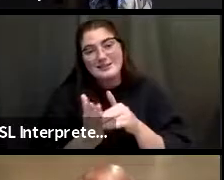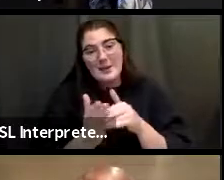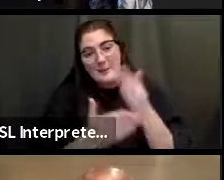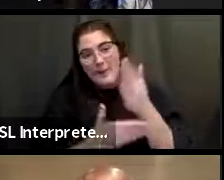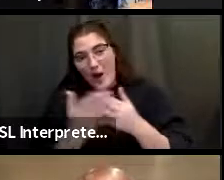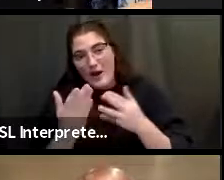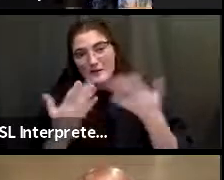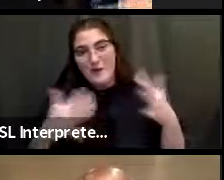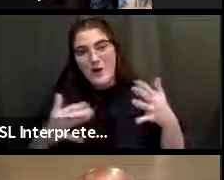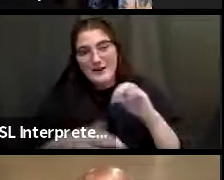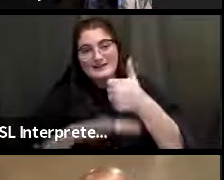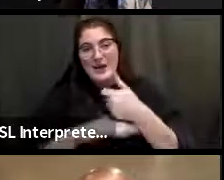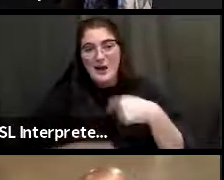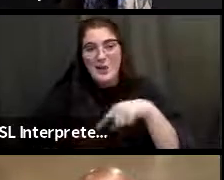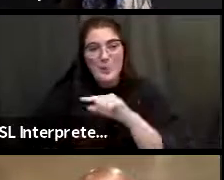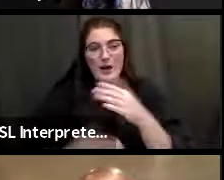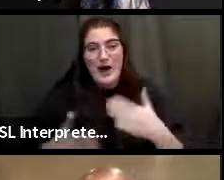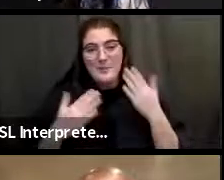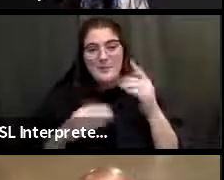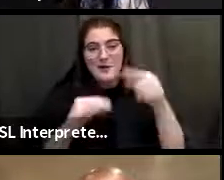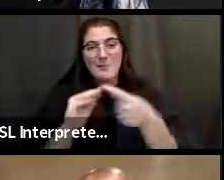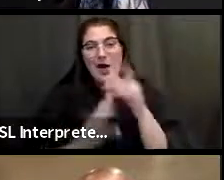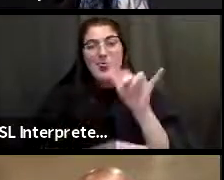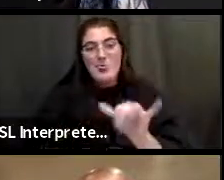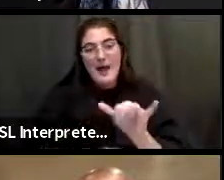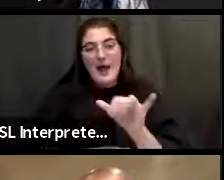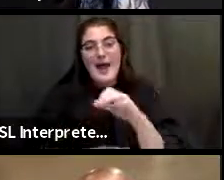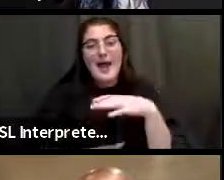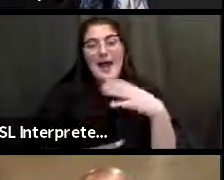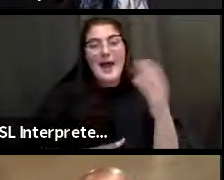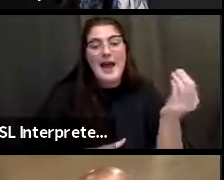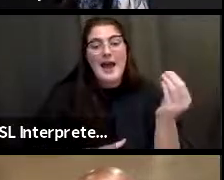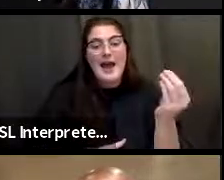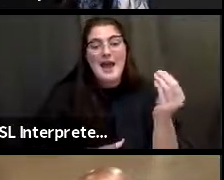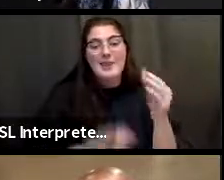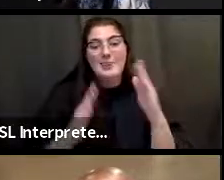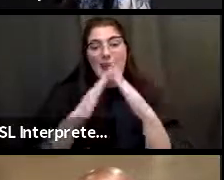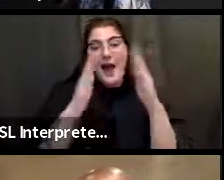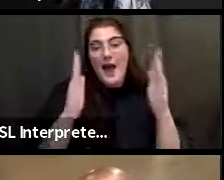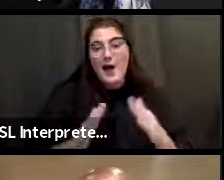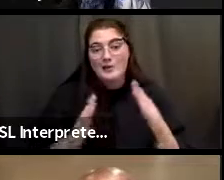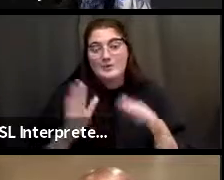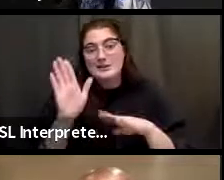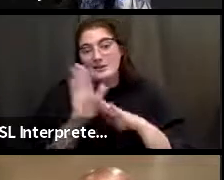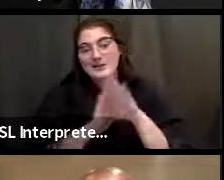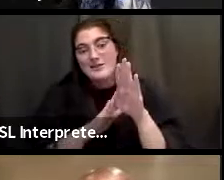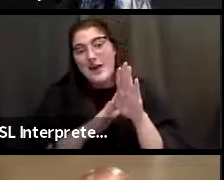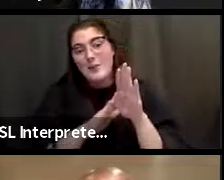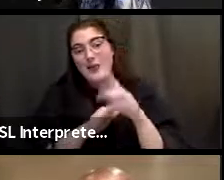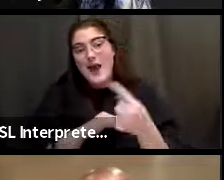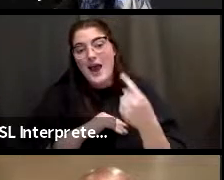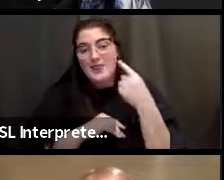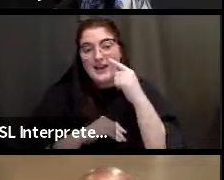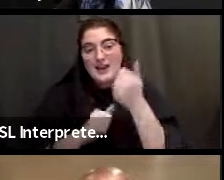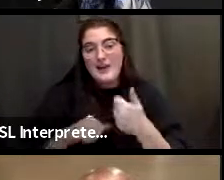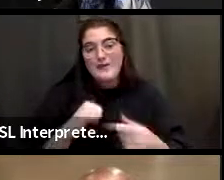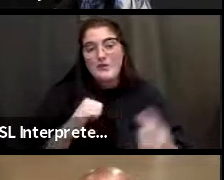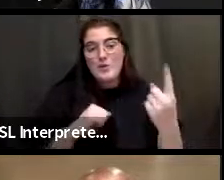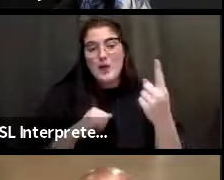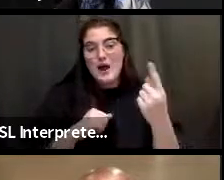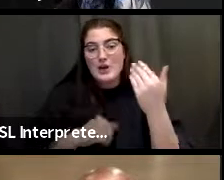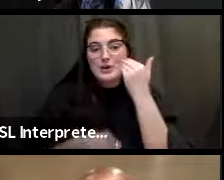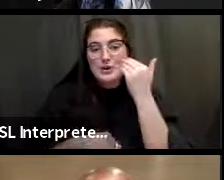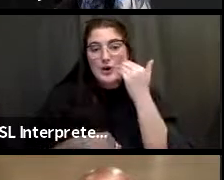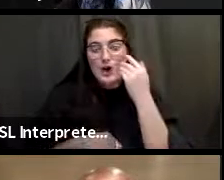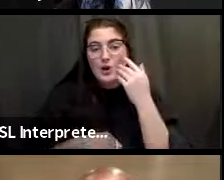we're very happy about that. And the housing development, I think everybody knows